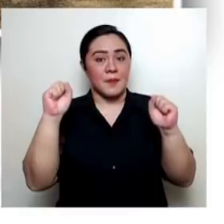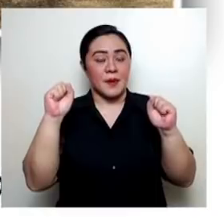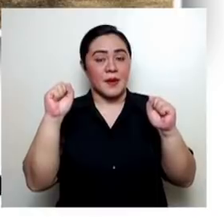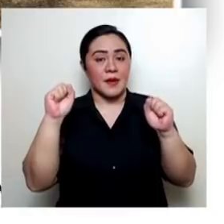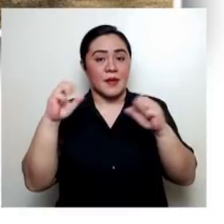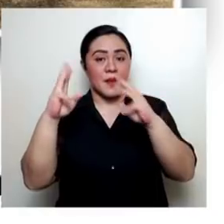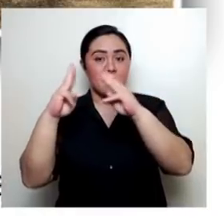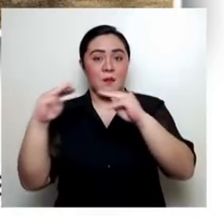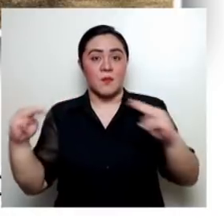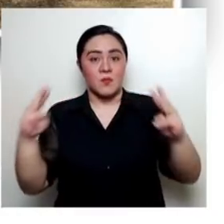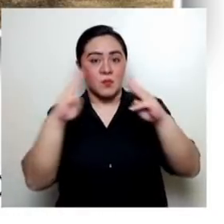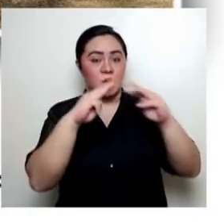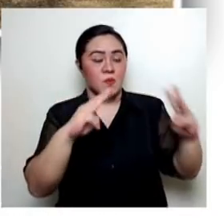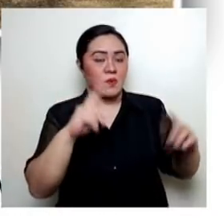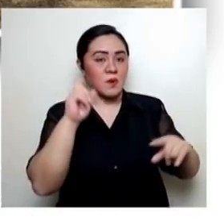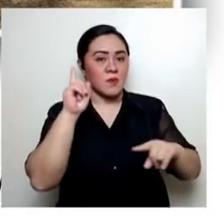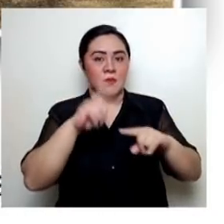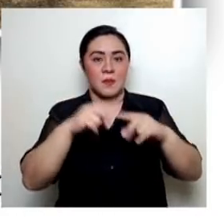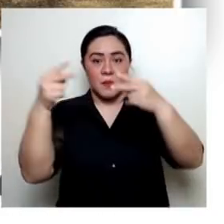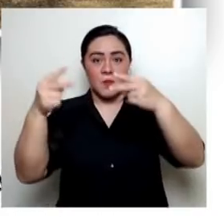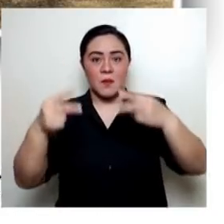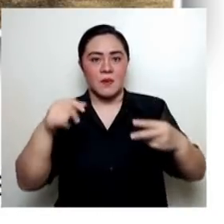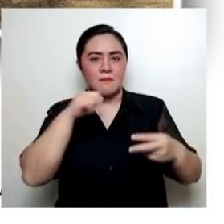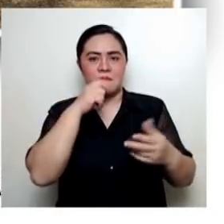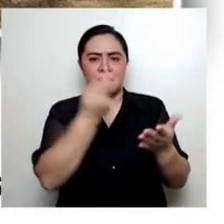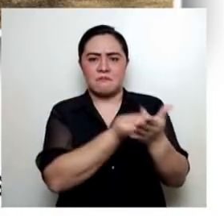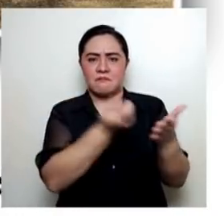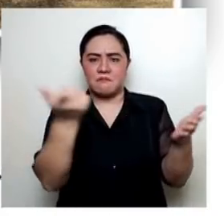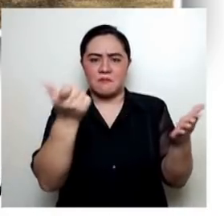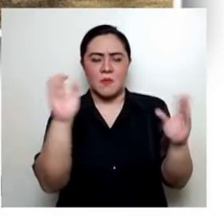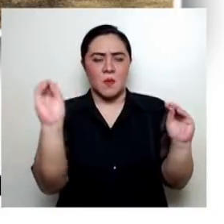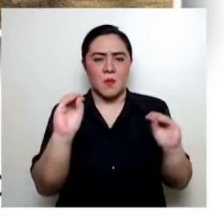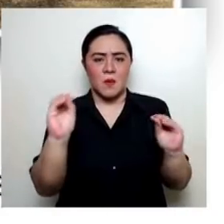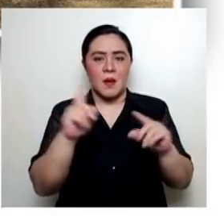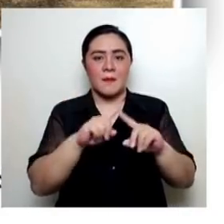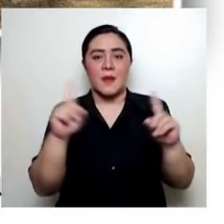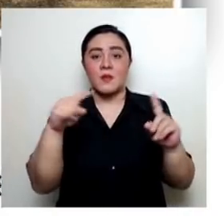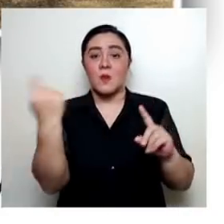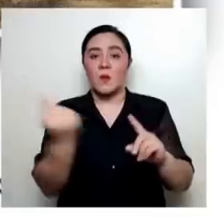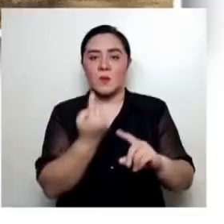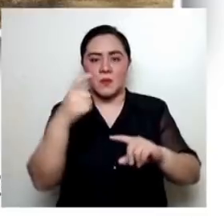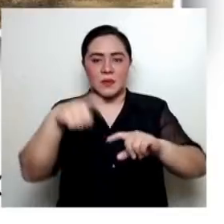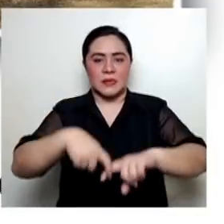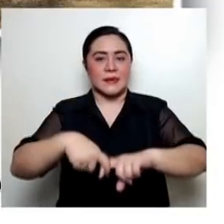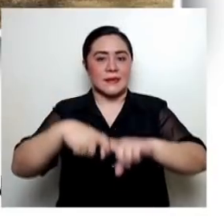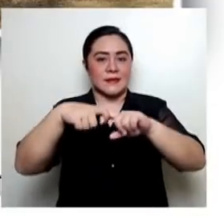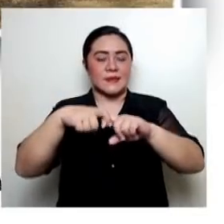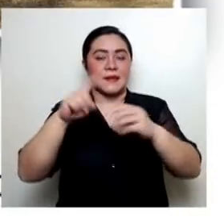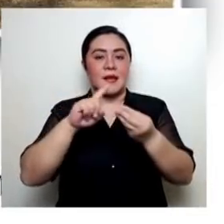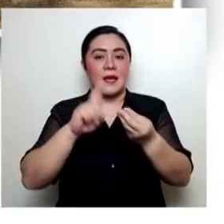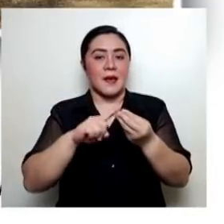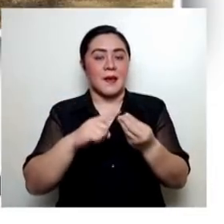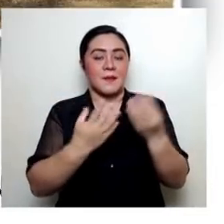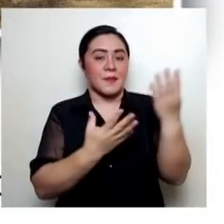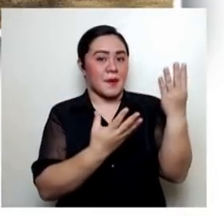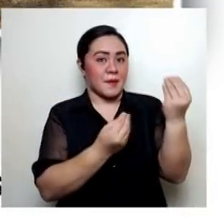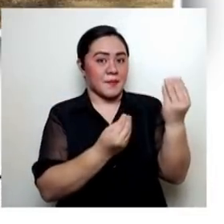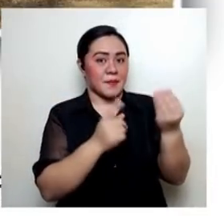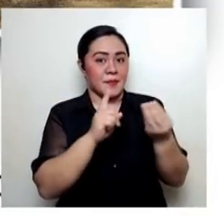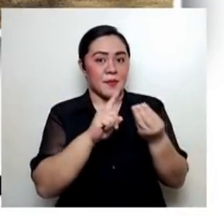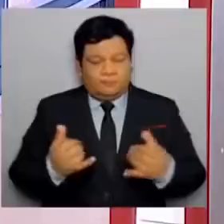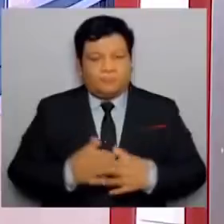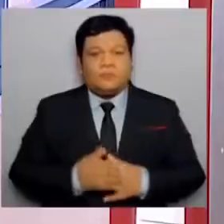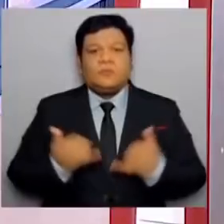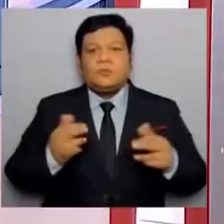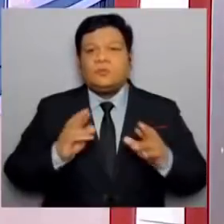asserts the website was not deleted. It adds the page was merely suspended to update its content and improve its security